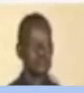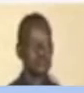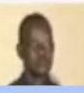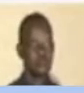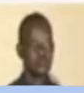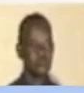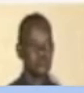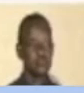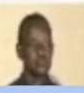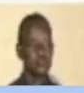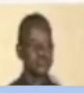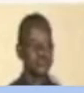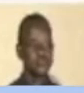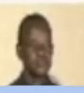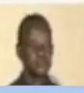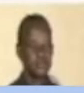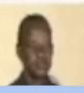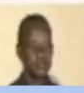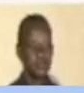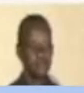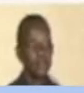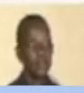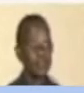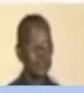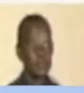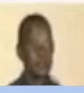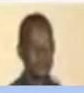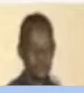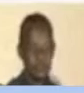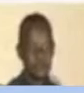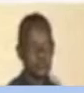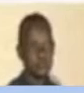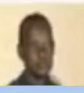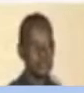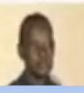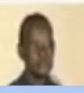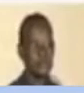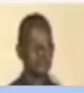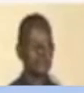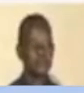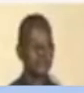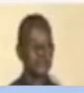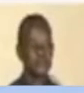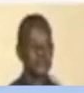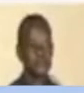who work with children during the COVID-19 state of emergency.